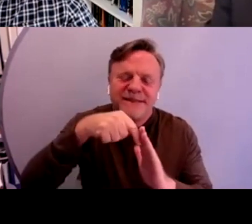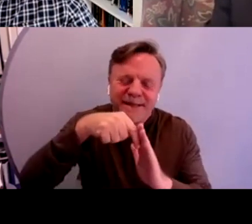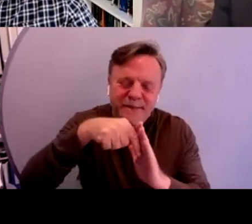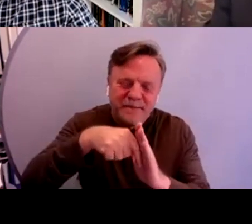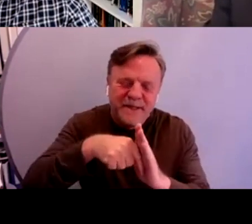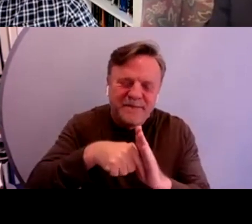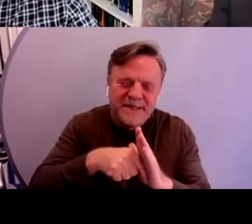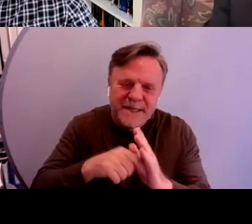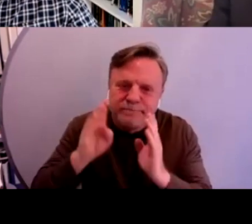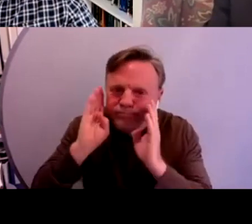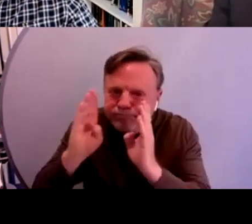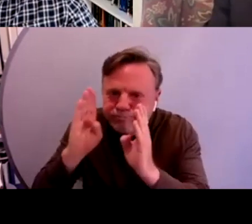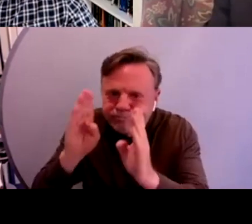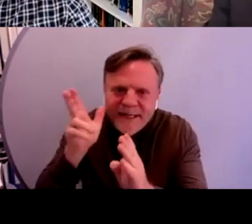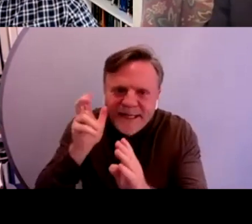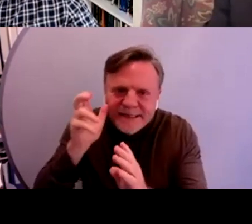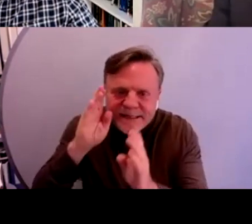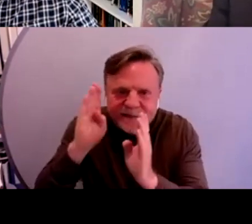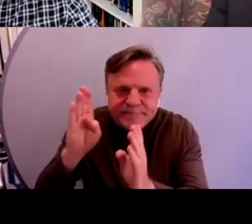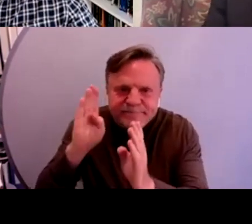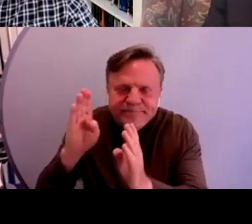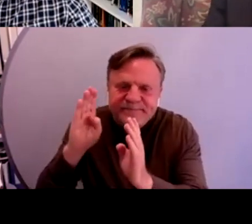listening before you can,